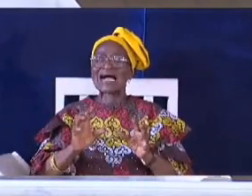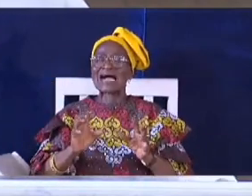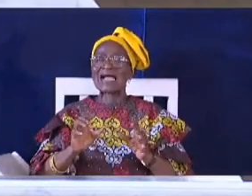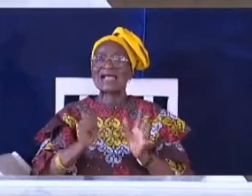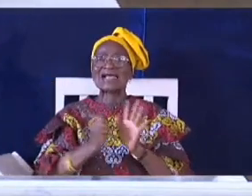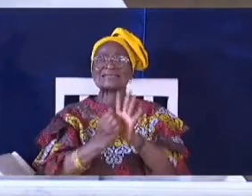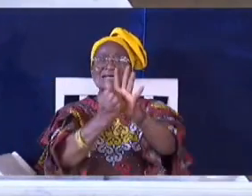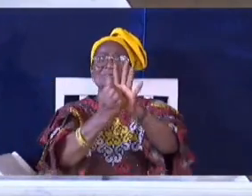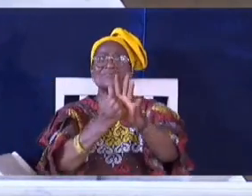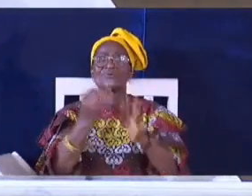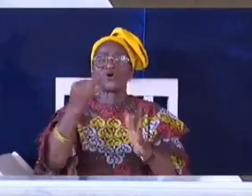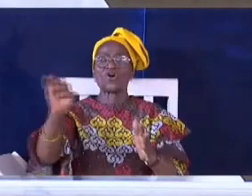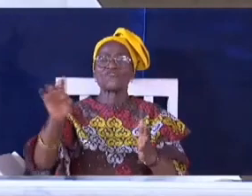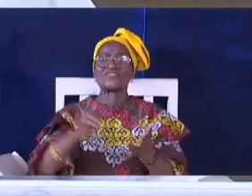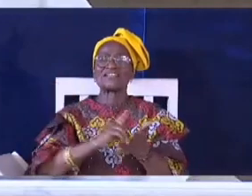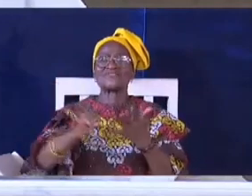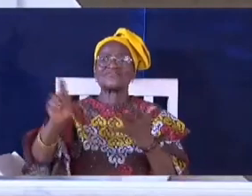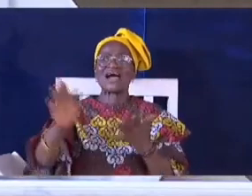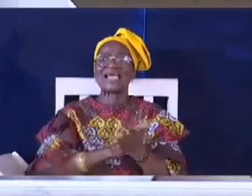encounter,